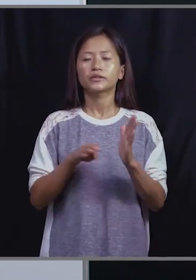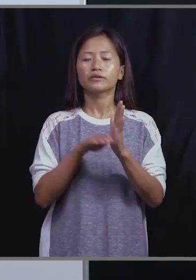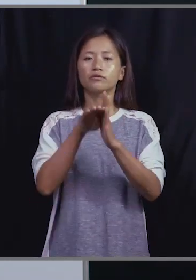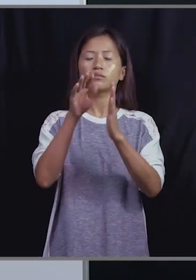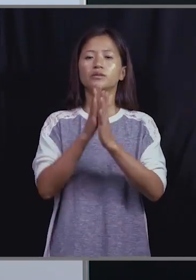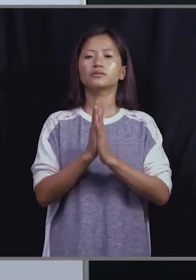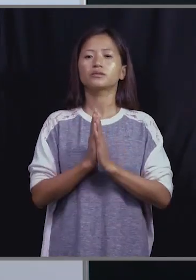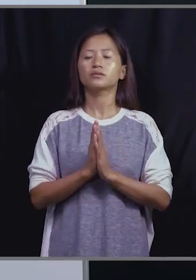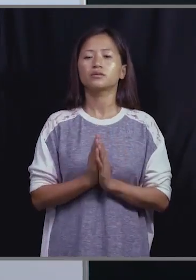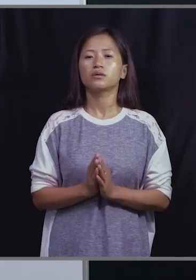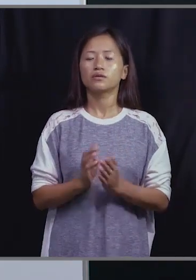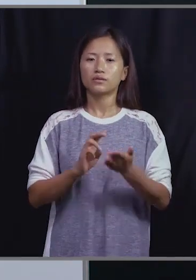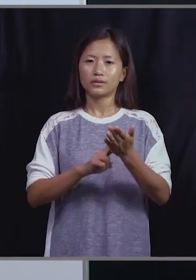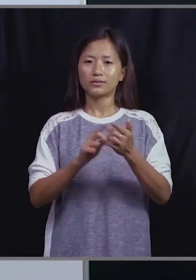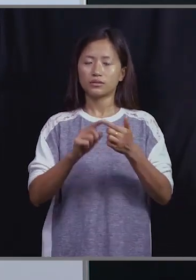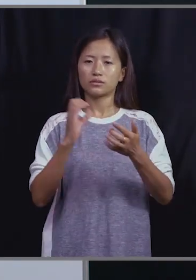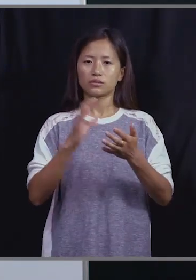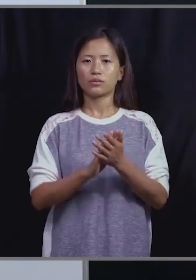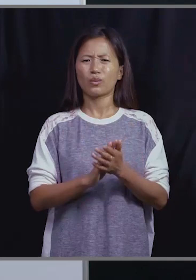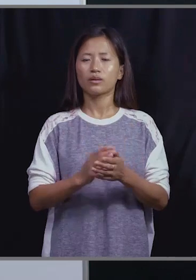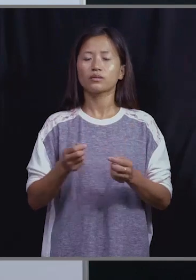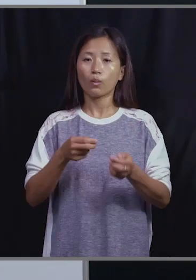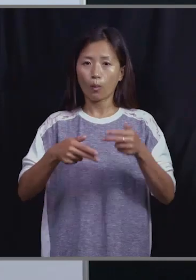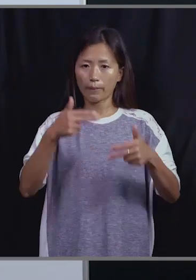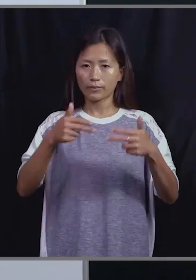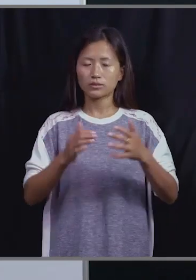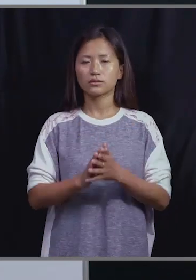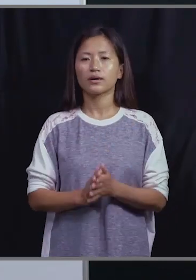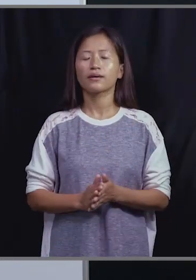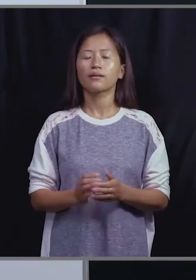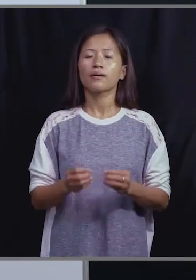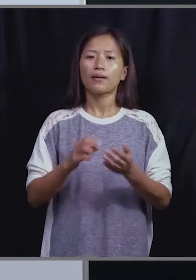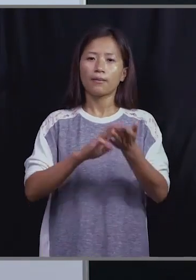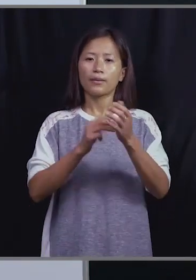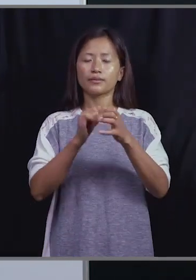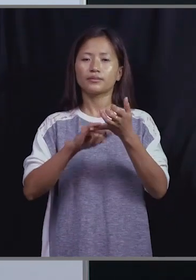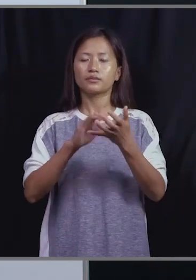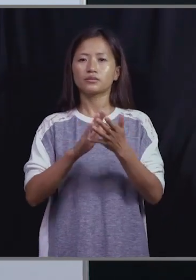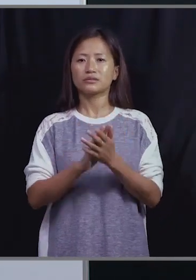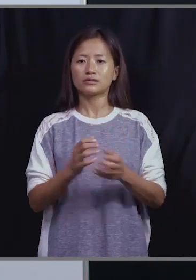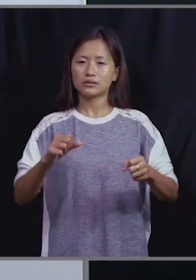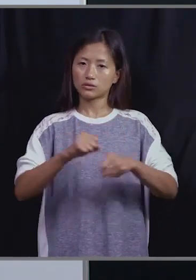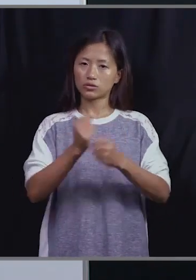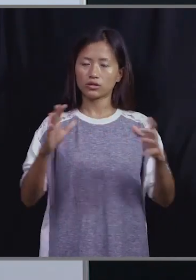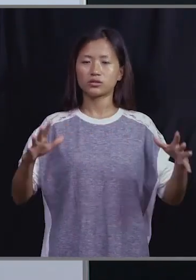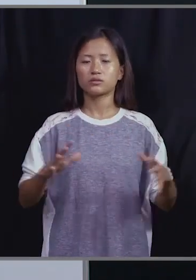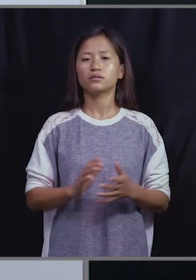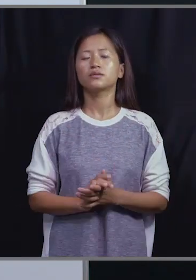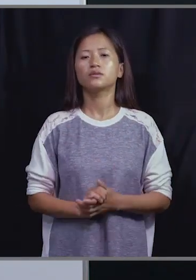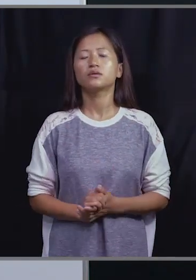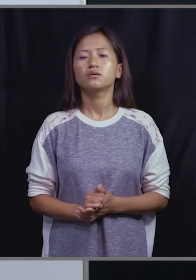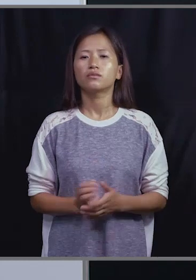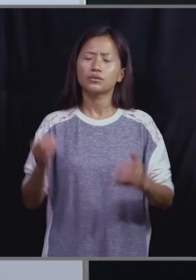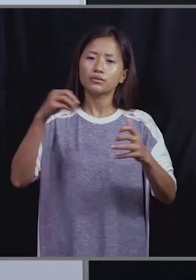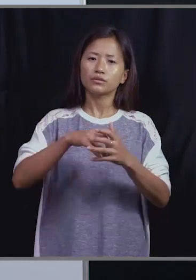development of these nuclear weapons, especially weapons of mass destruction. Now, when they put